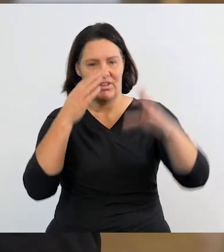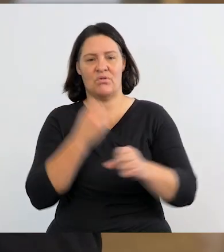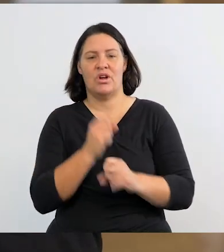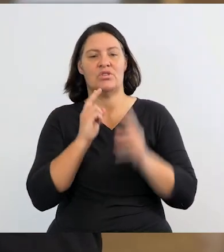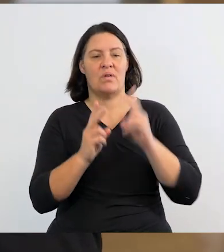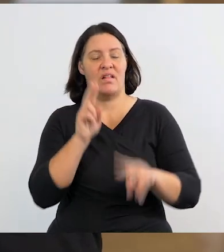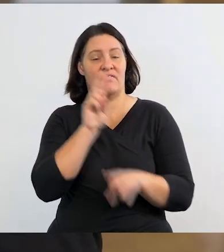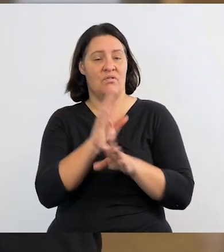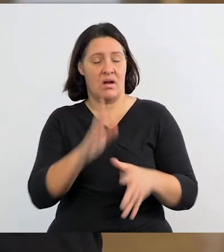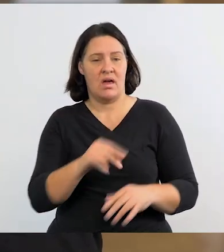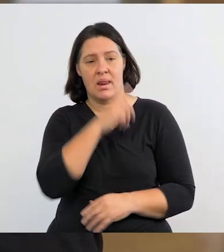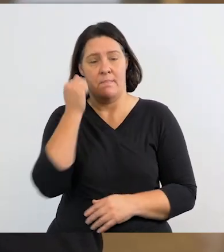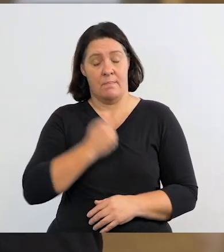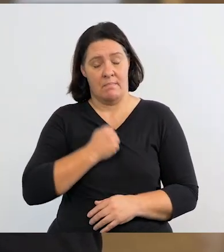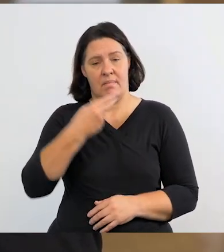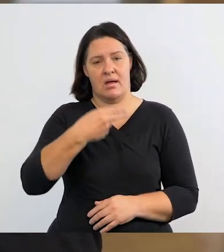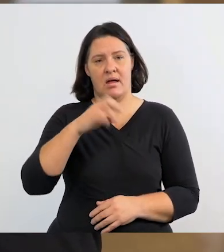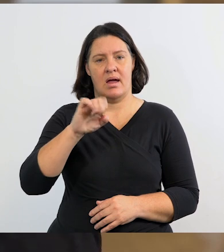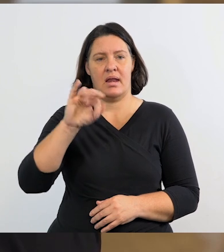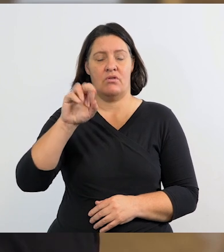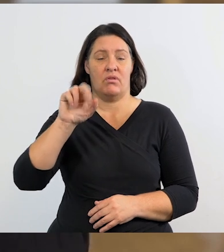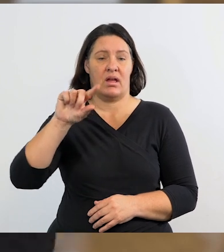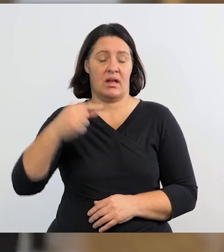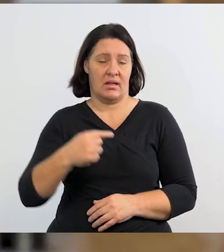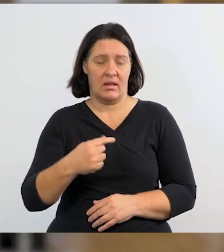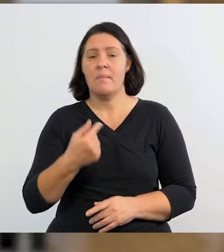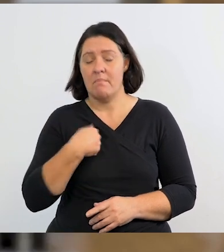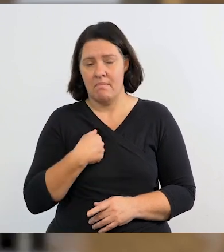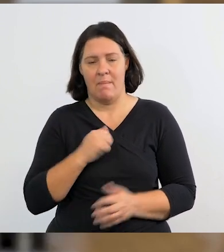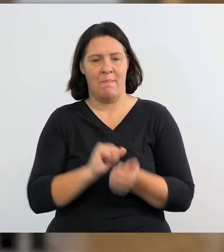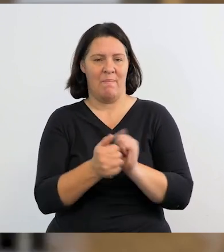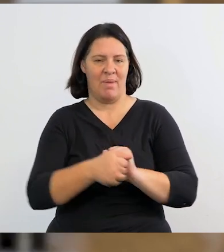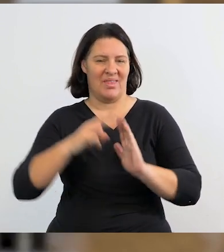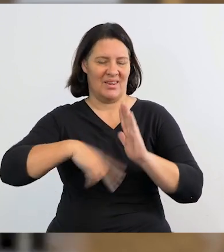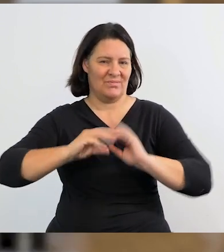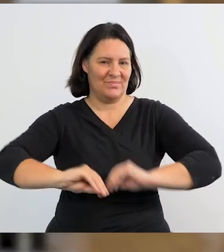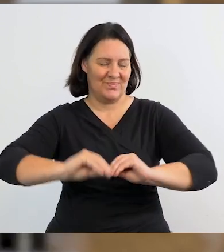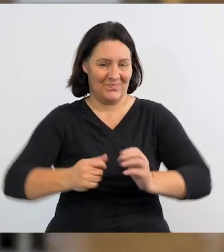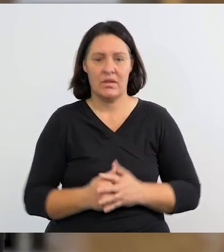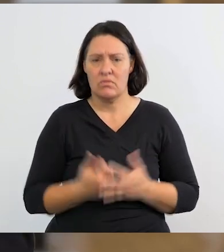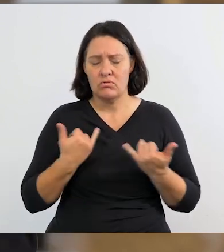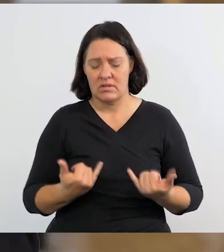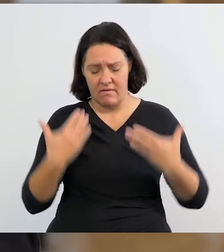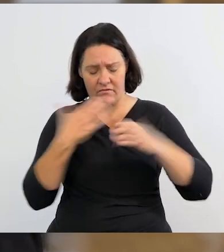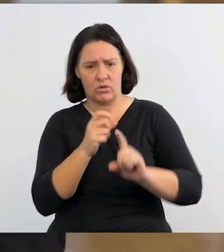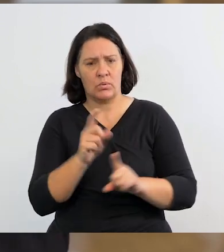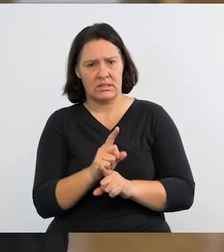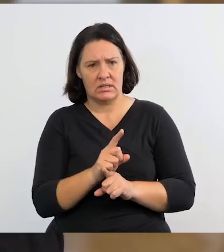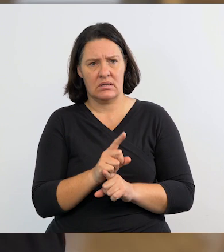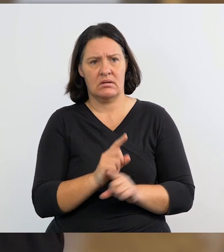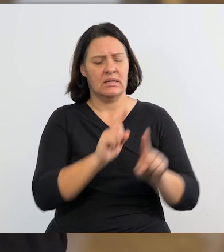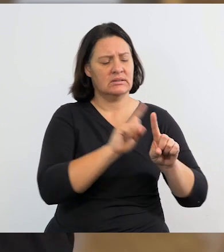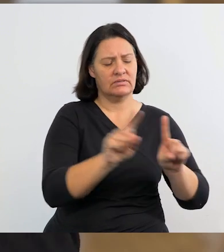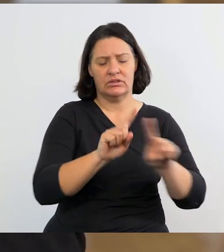to all our viewers out there. My name is Heinrich Neetling, and this is Mathematical Literacy. In today's lesson, we'll focus on the drawing